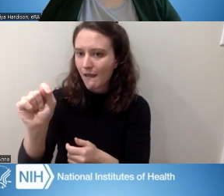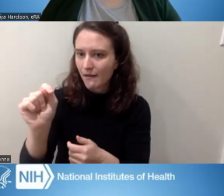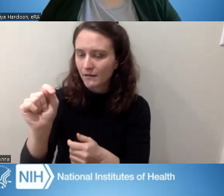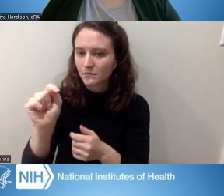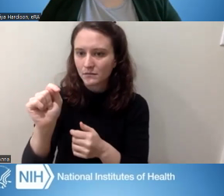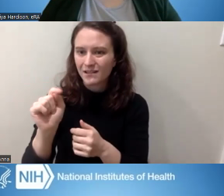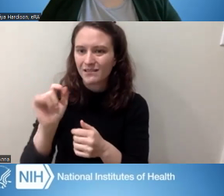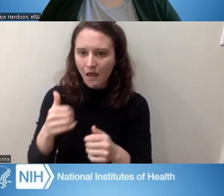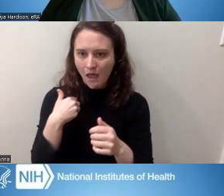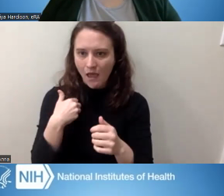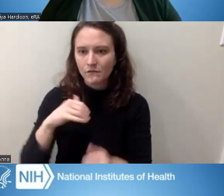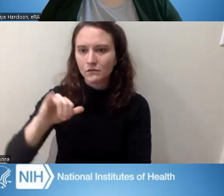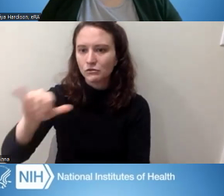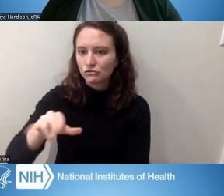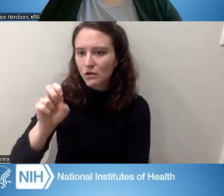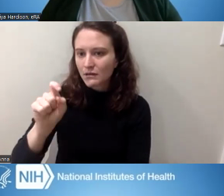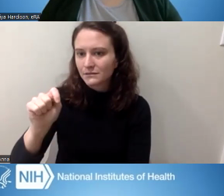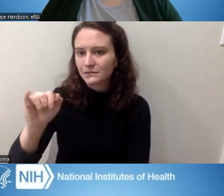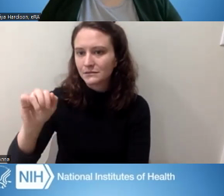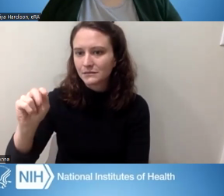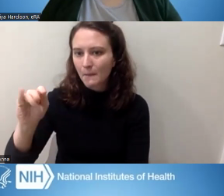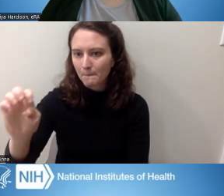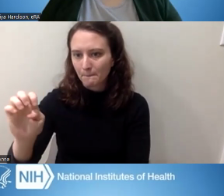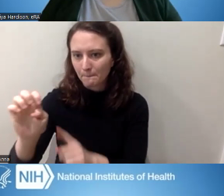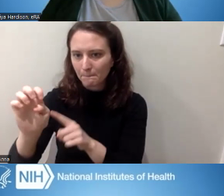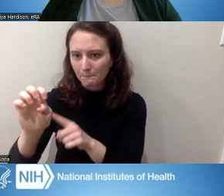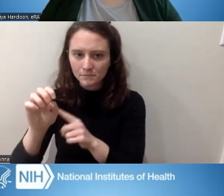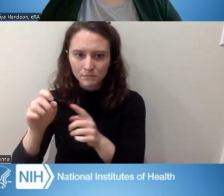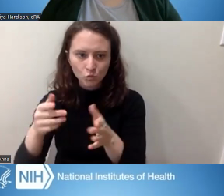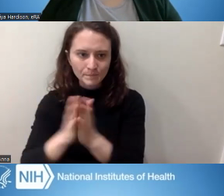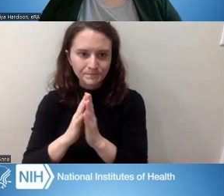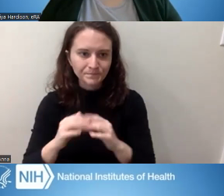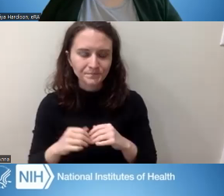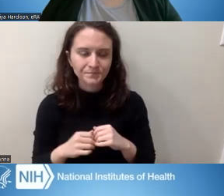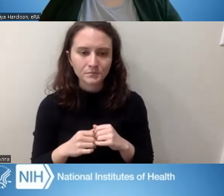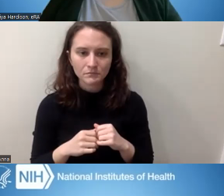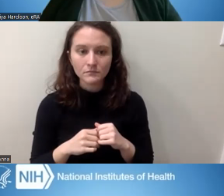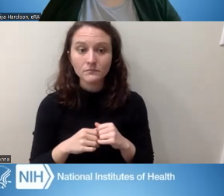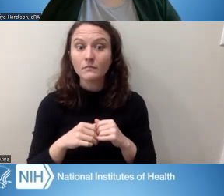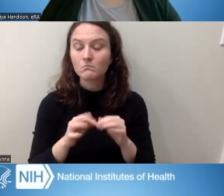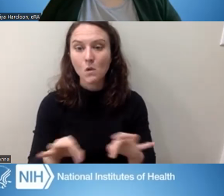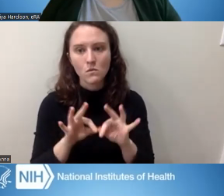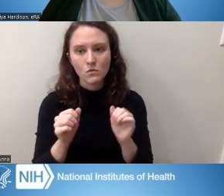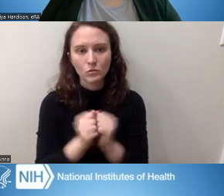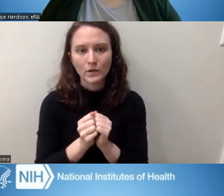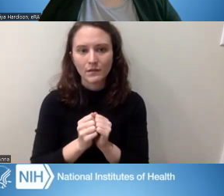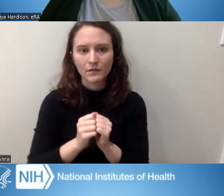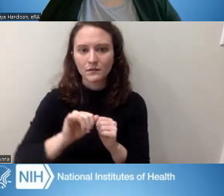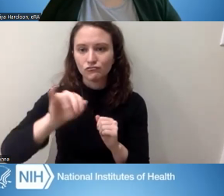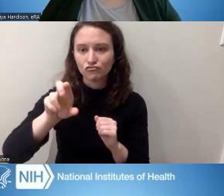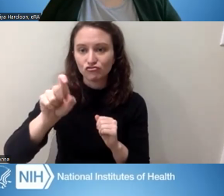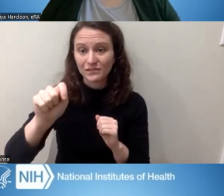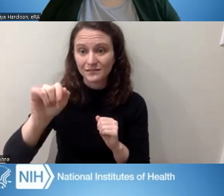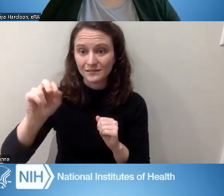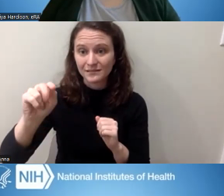just-in-time requested. Something that is very important for you to remember with just-in-time is that we